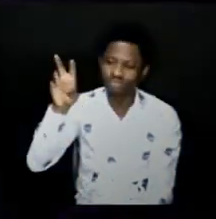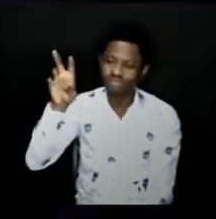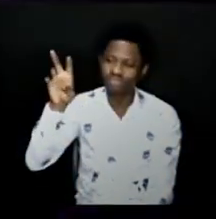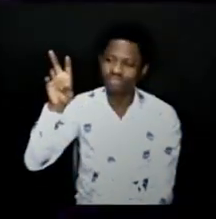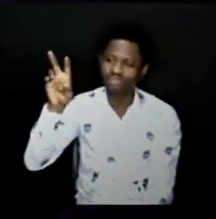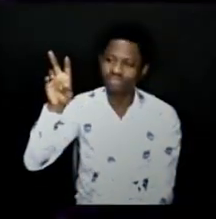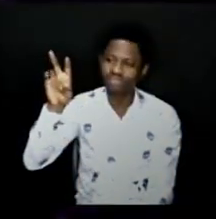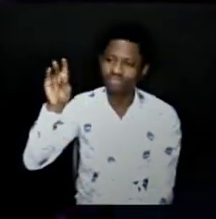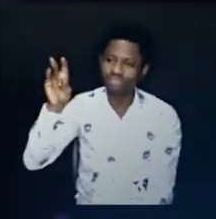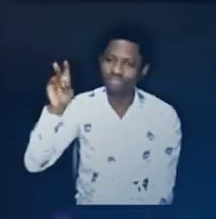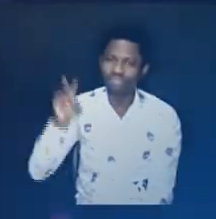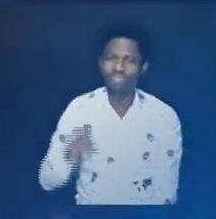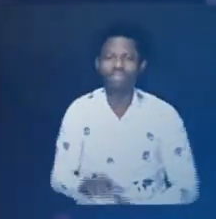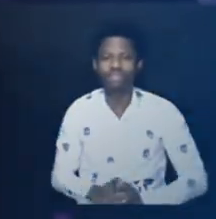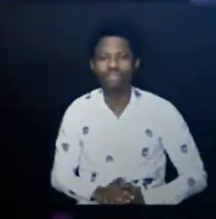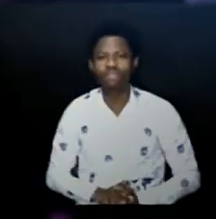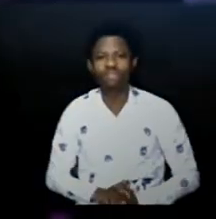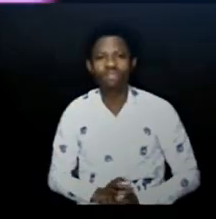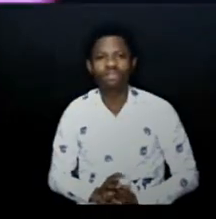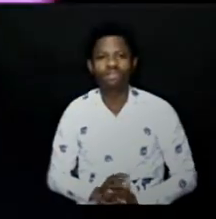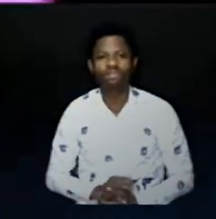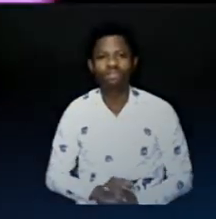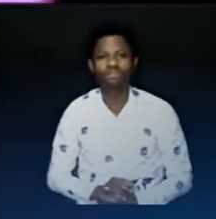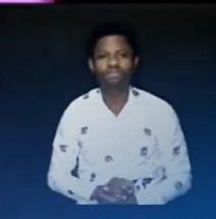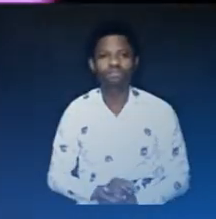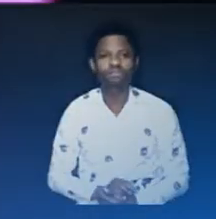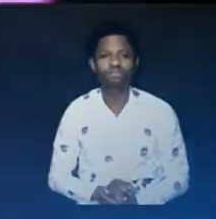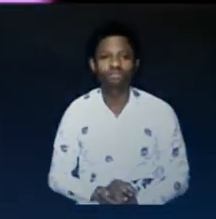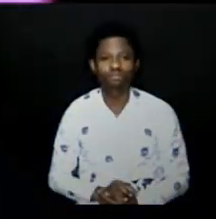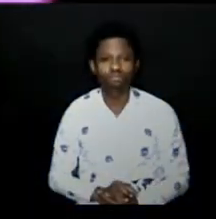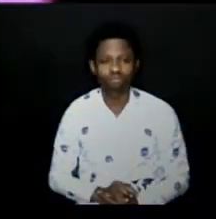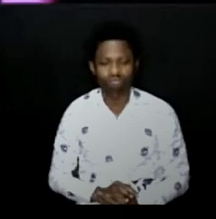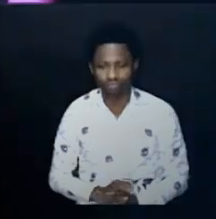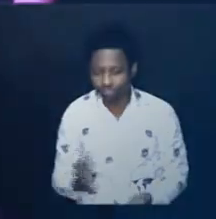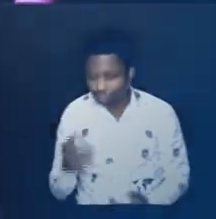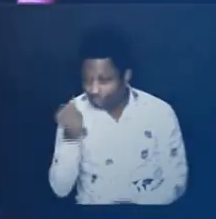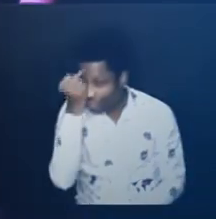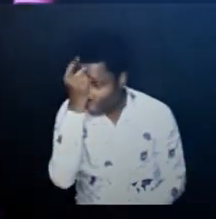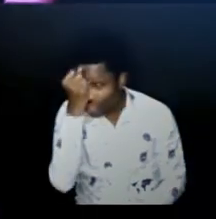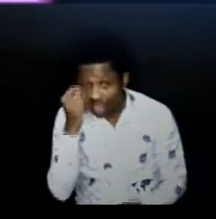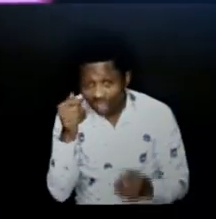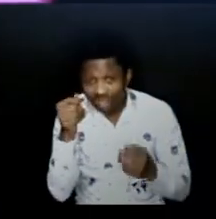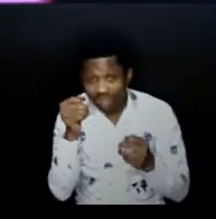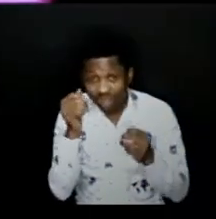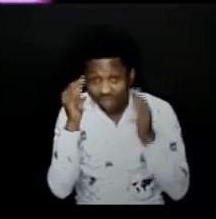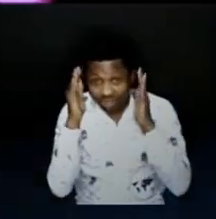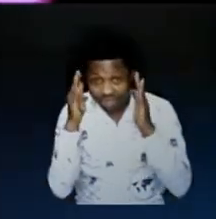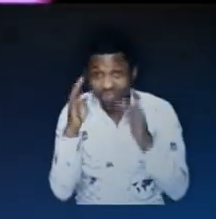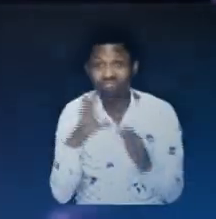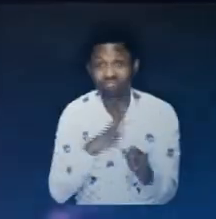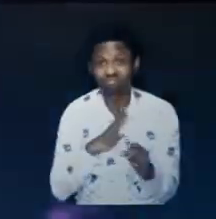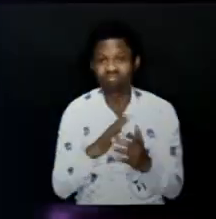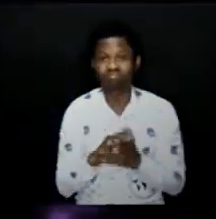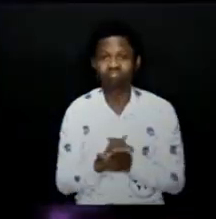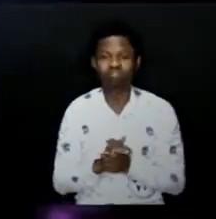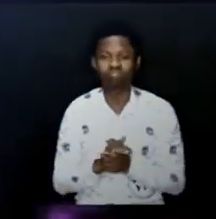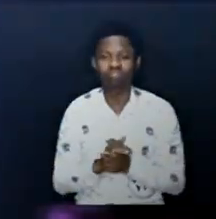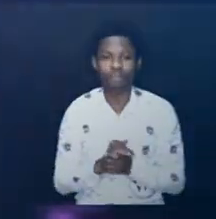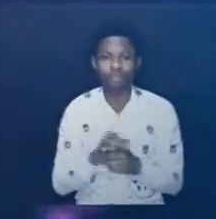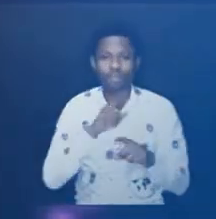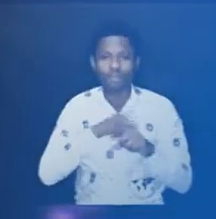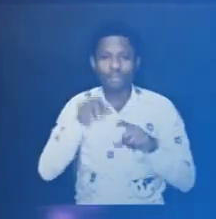17. Obadiah chapter 1:17. Now I read together. Yeah, okay. But on